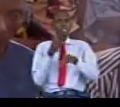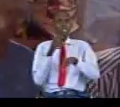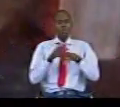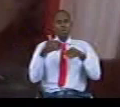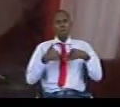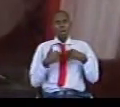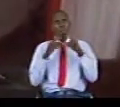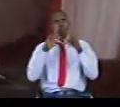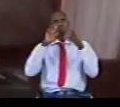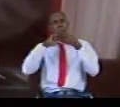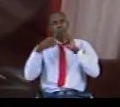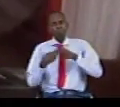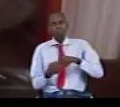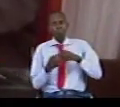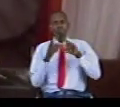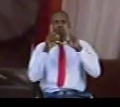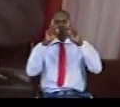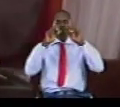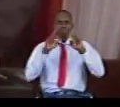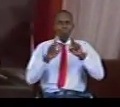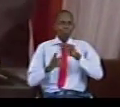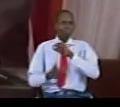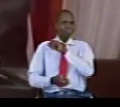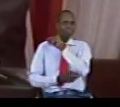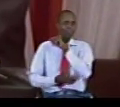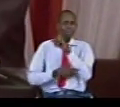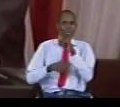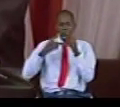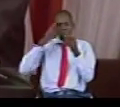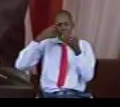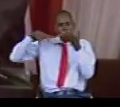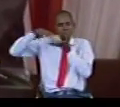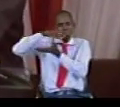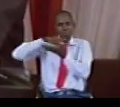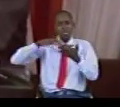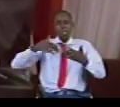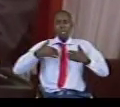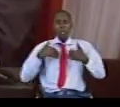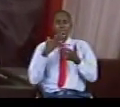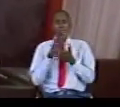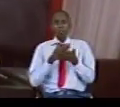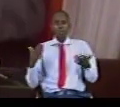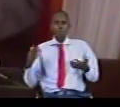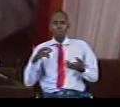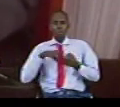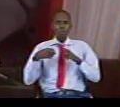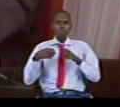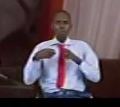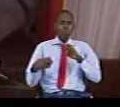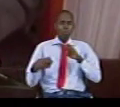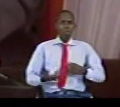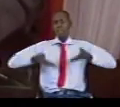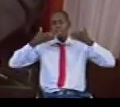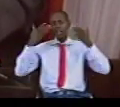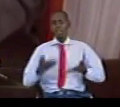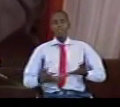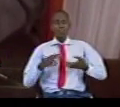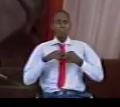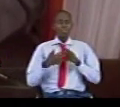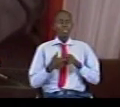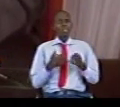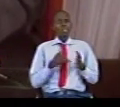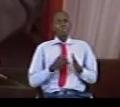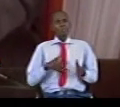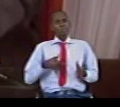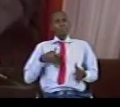anytime you have temptation, anytime you have some confusion, anytime you have some uphill task, and it appears that things are tough and things